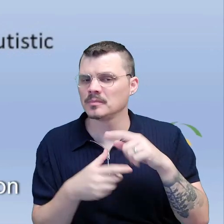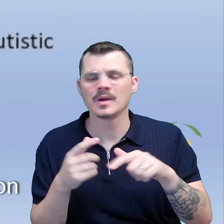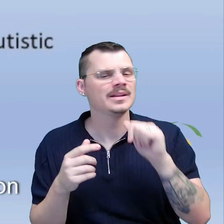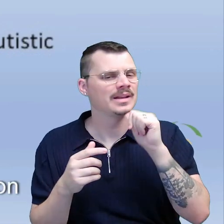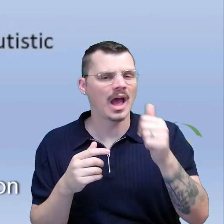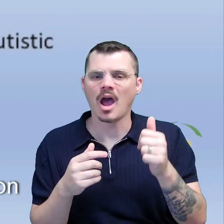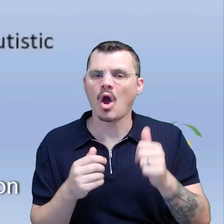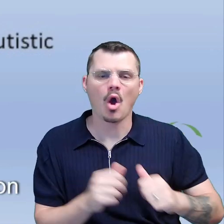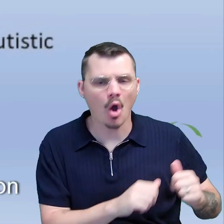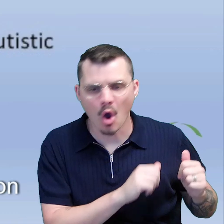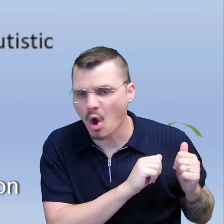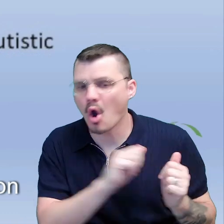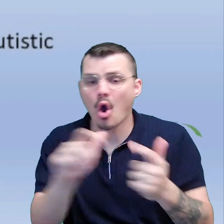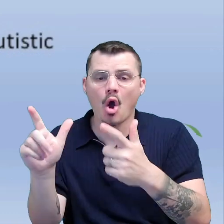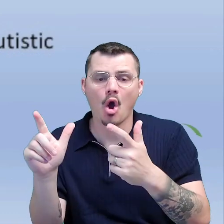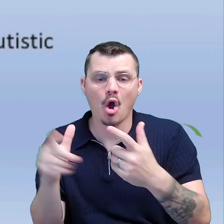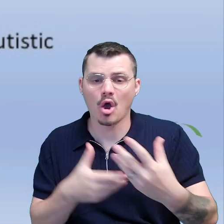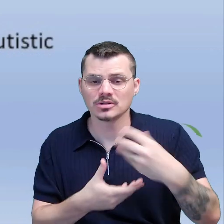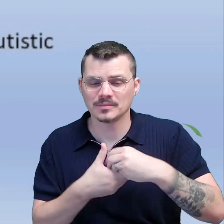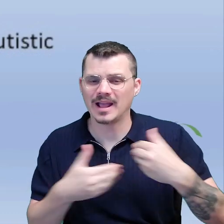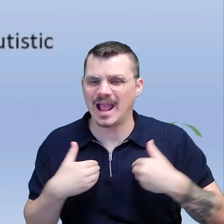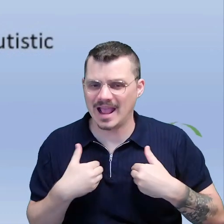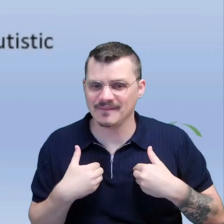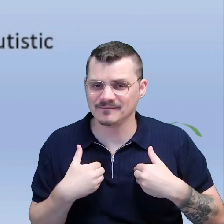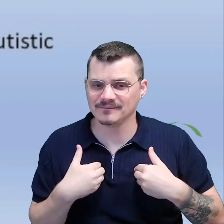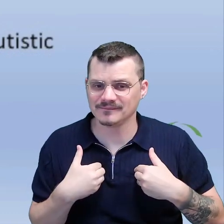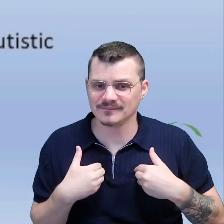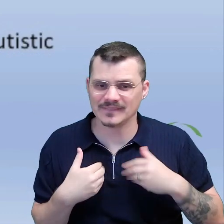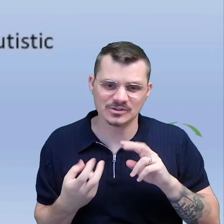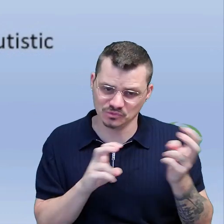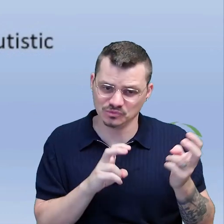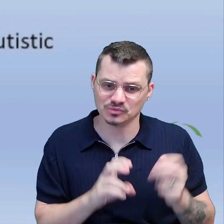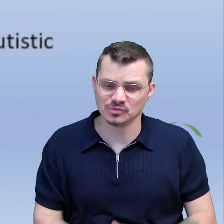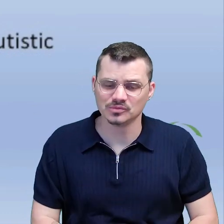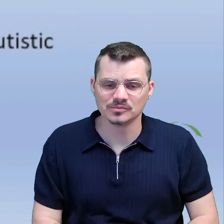not seen in every single person with autism.